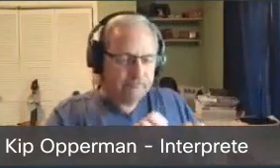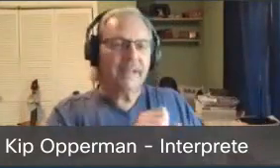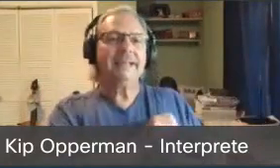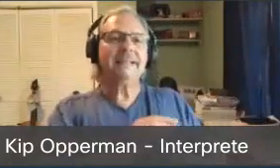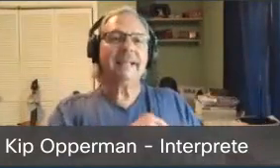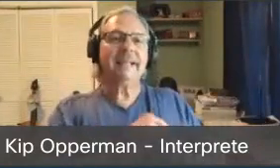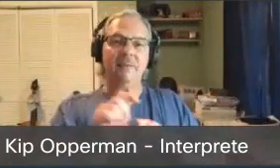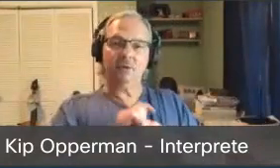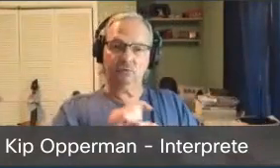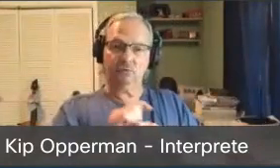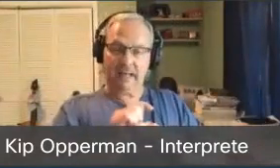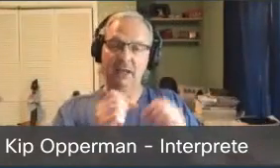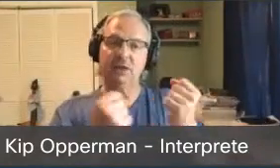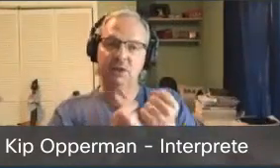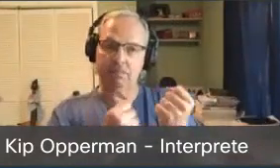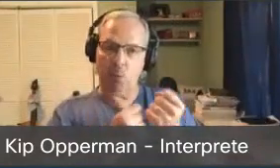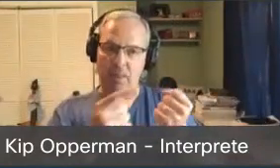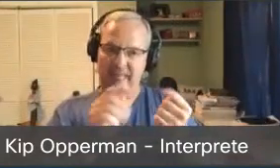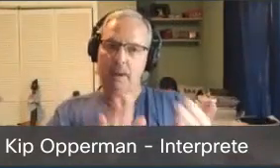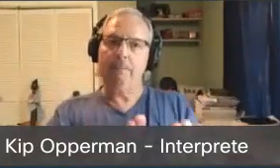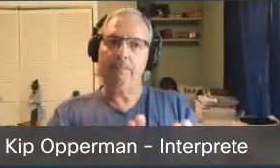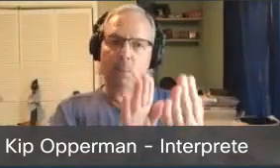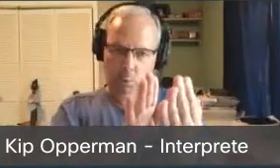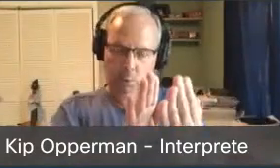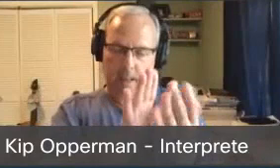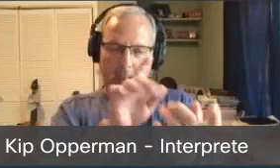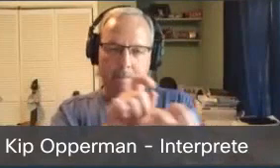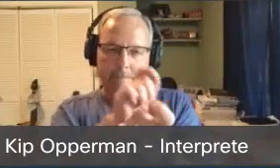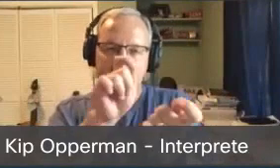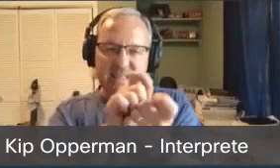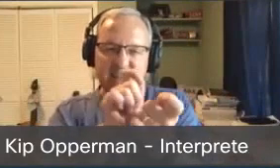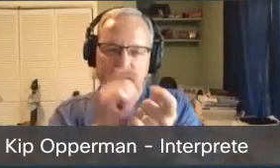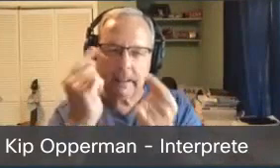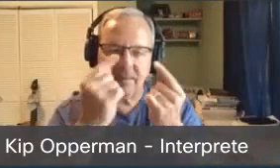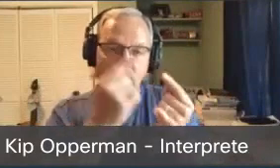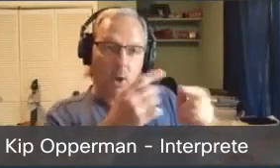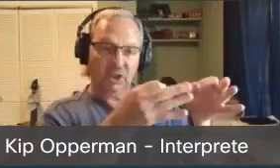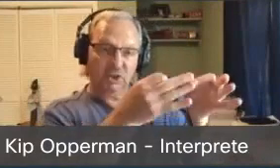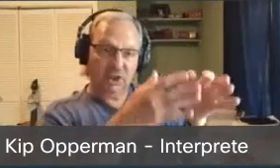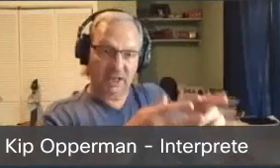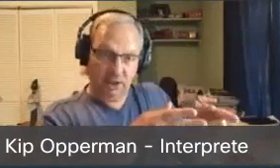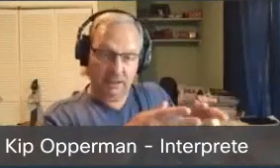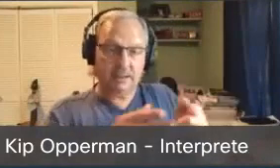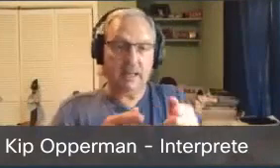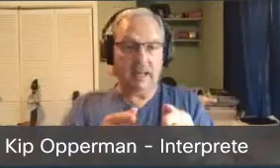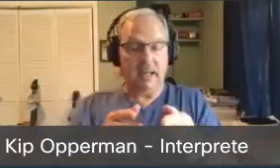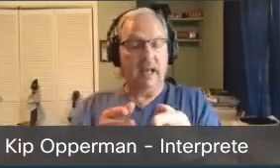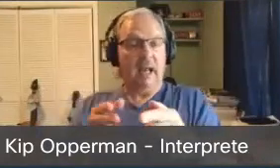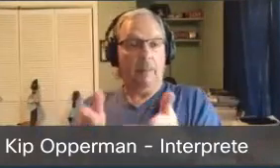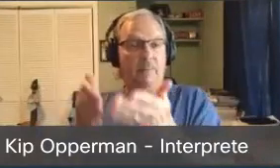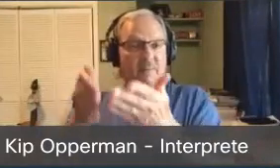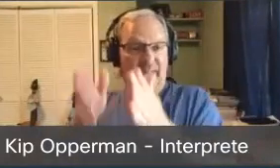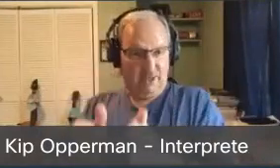policies that support a trauma-informed approach. Specific considerations for judges, treatment providers, and court staff will also be